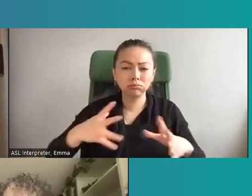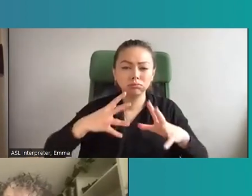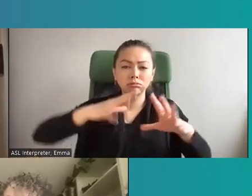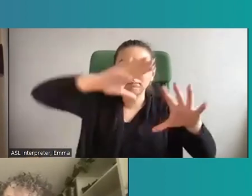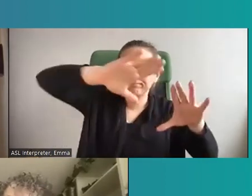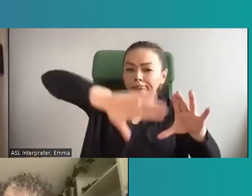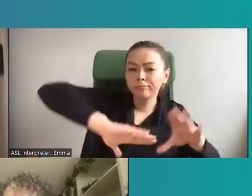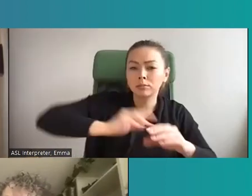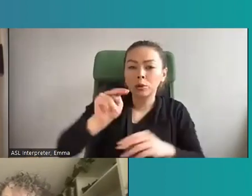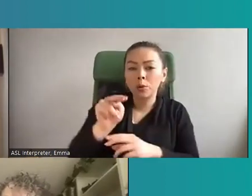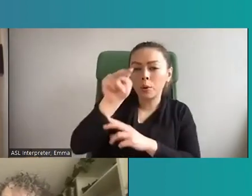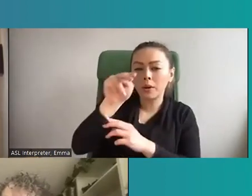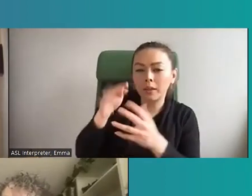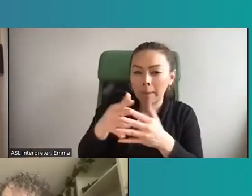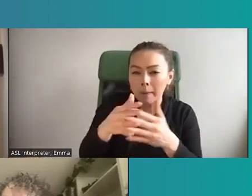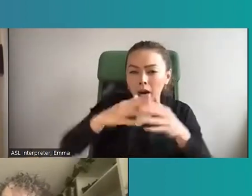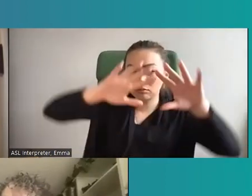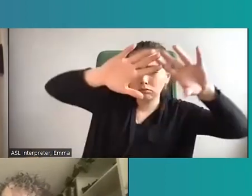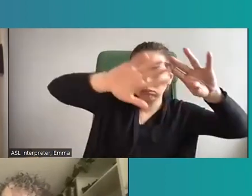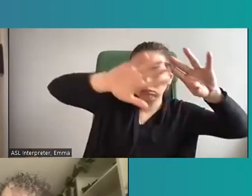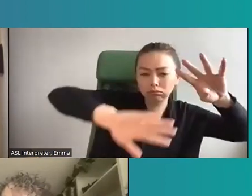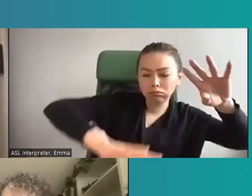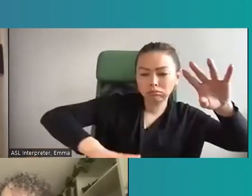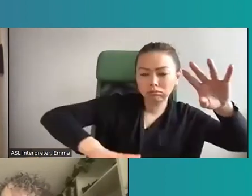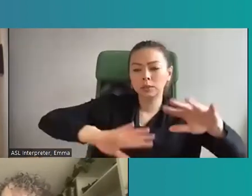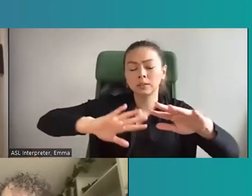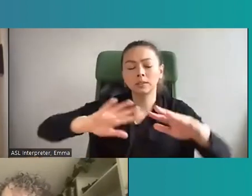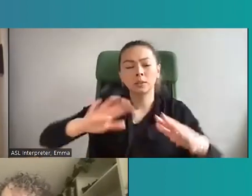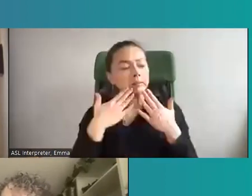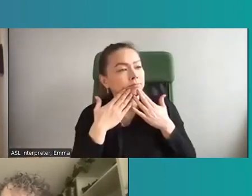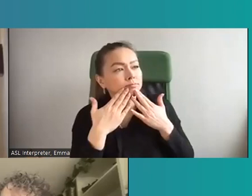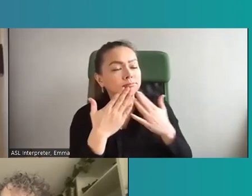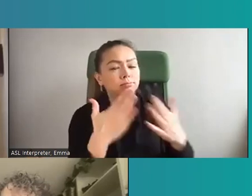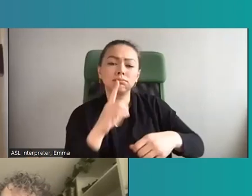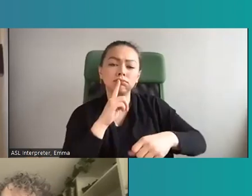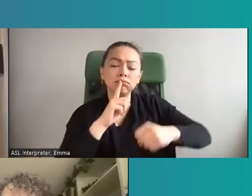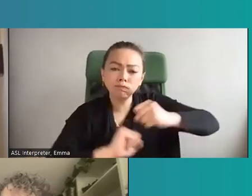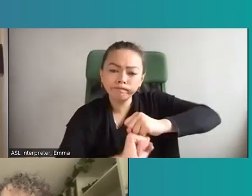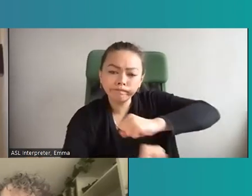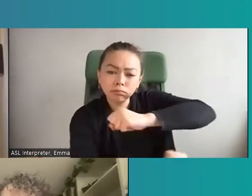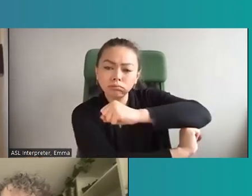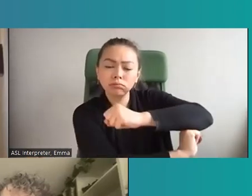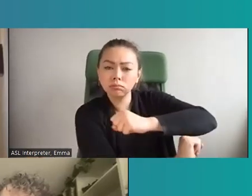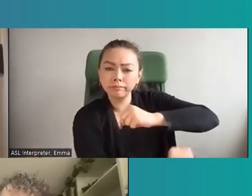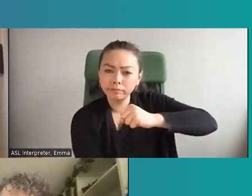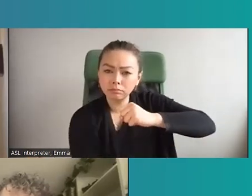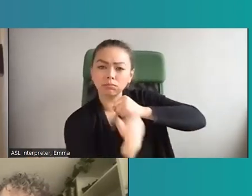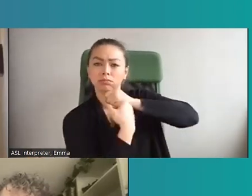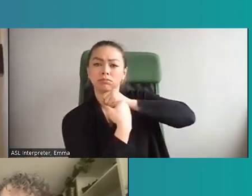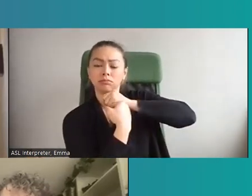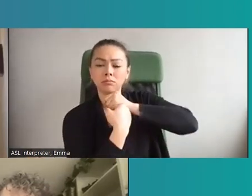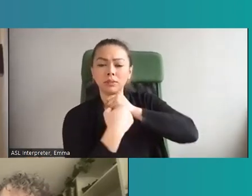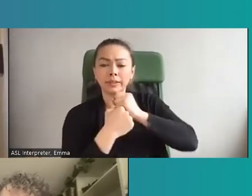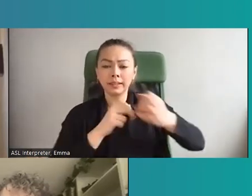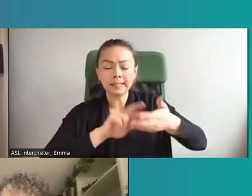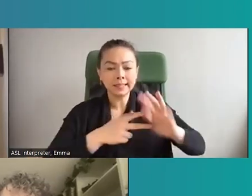And we give thanks for her for being our foundation and for us to be able to look to her